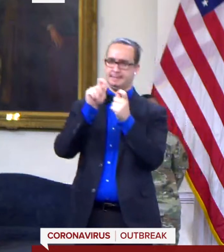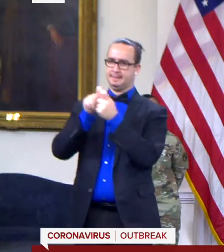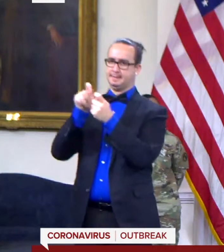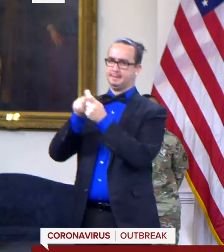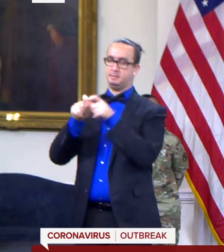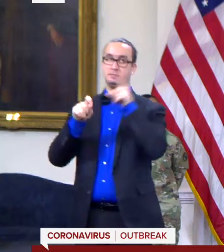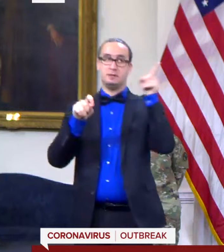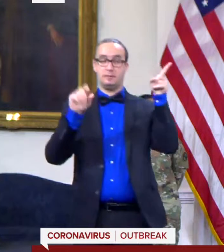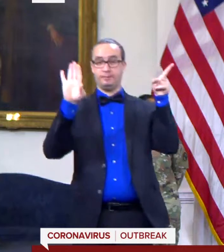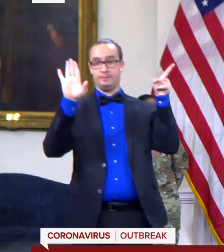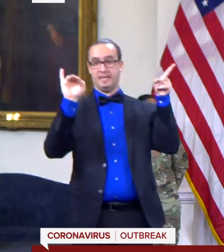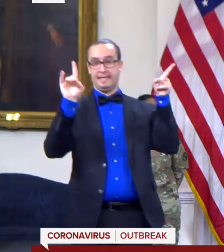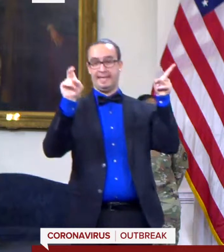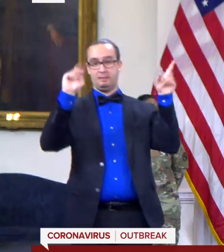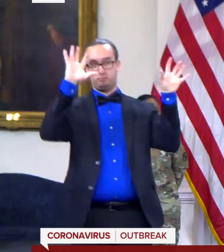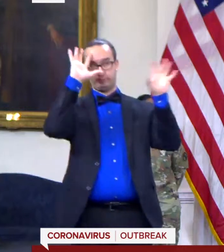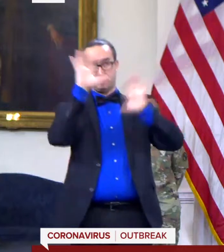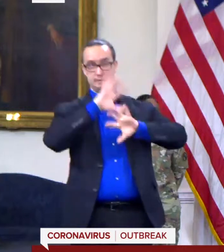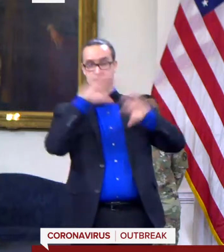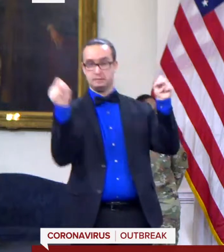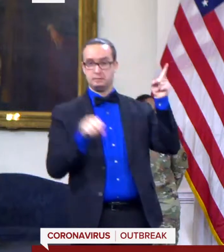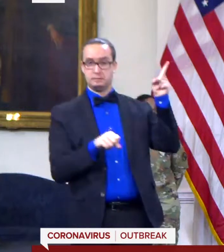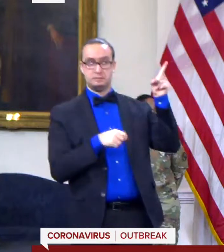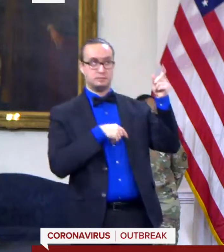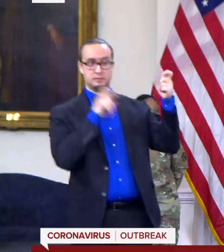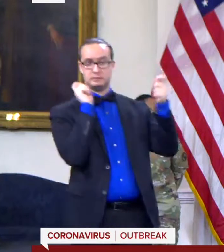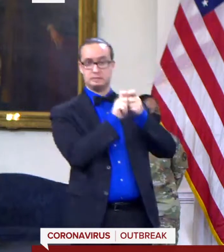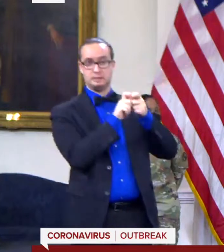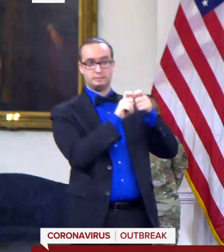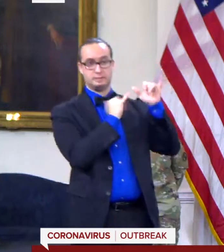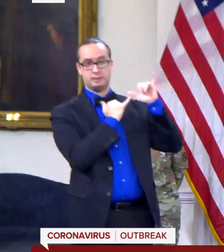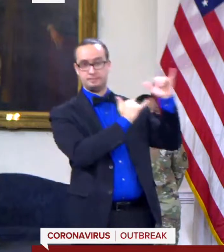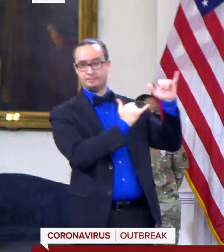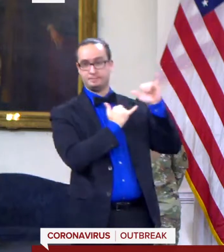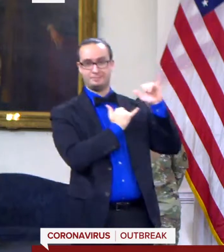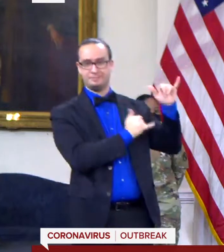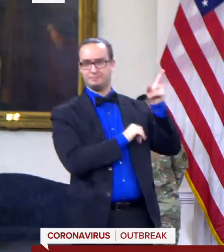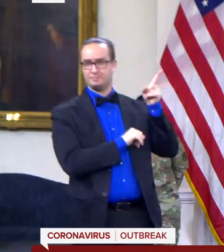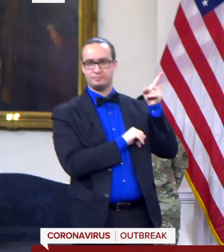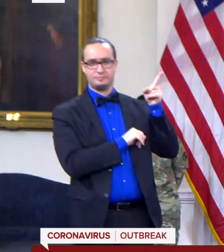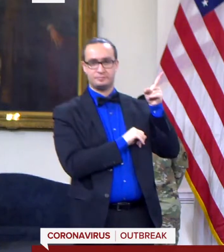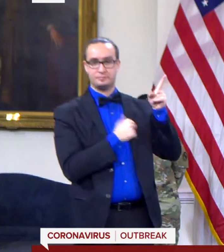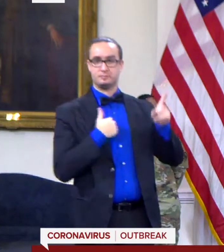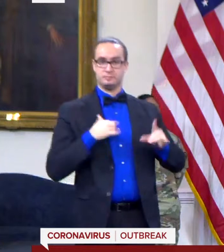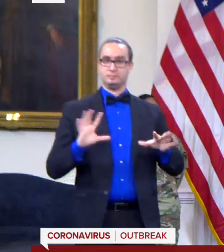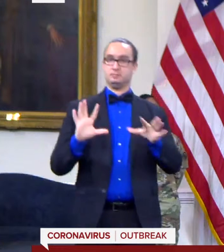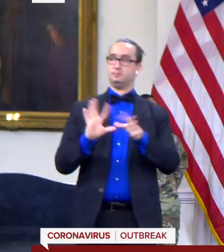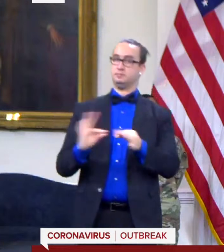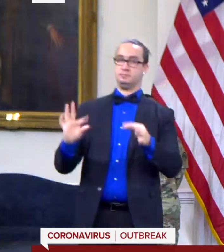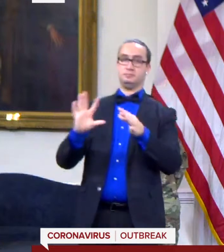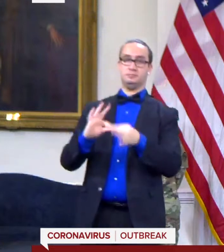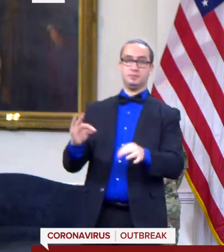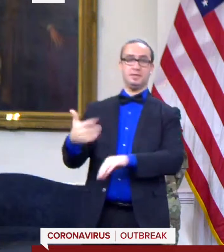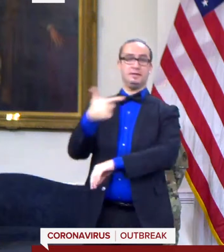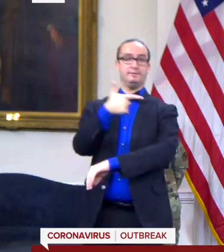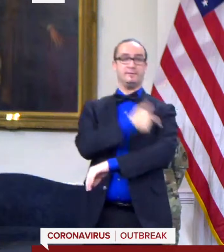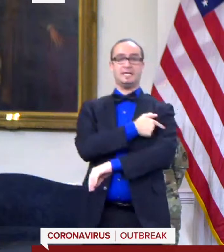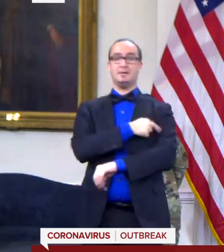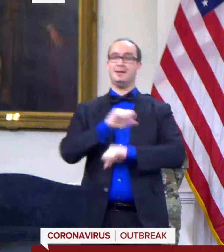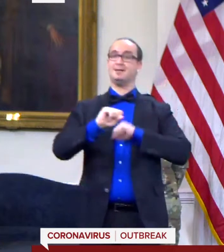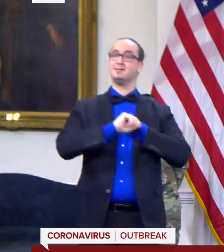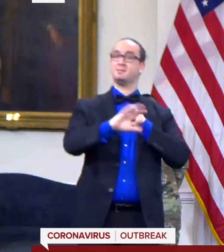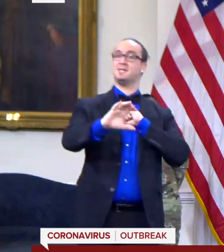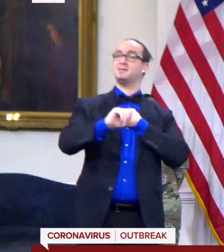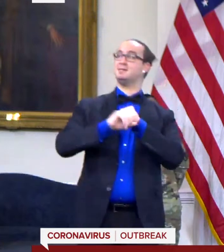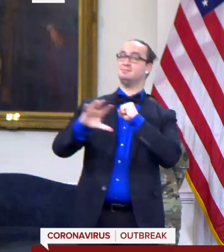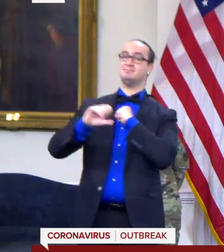in Baltimore when we launched the vaccine confidence campaign. So, look, I'm not going to respond to every political